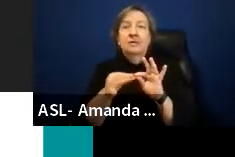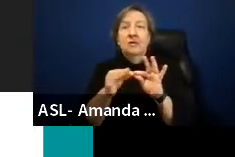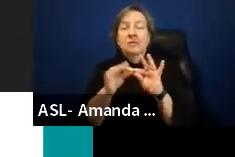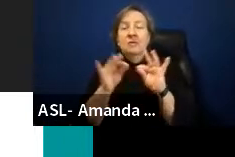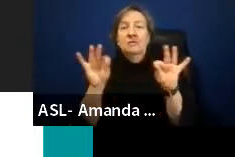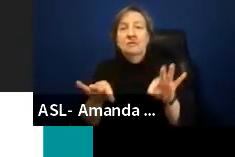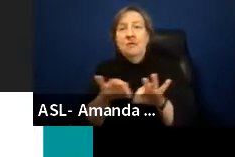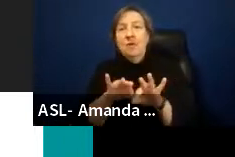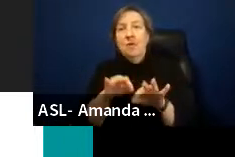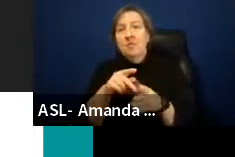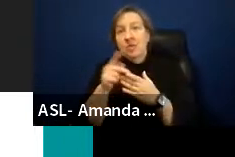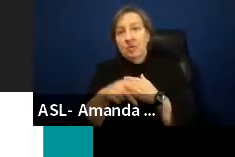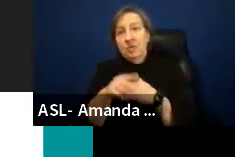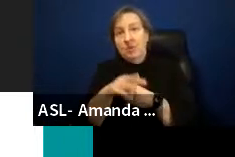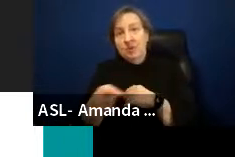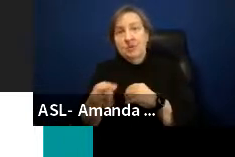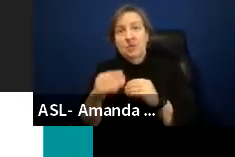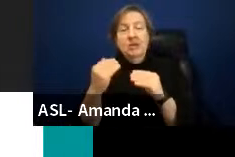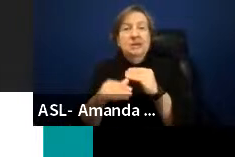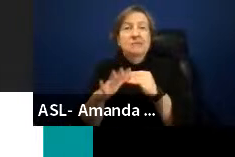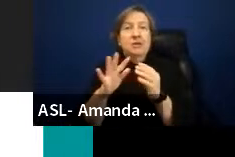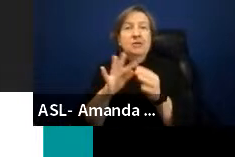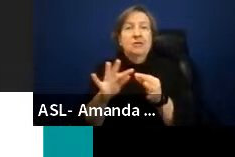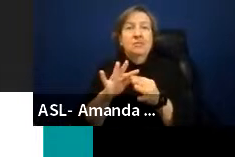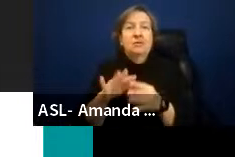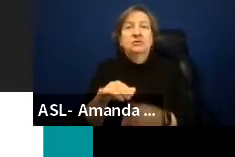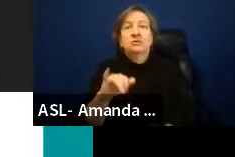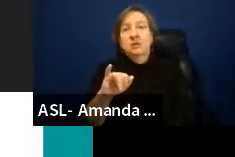the program website or email your comments to